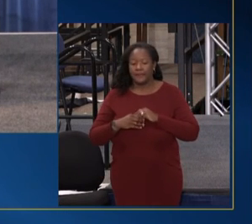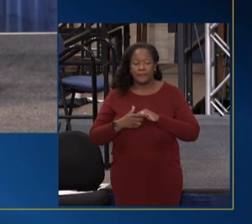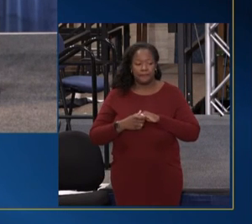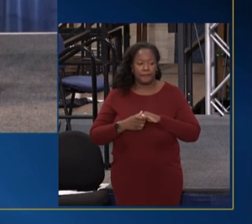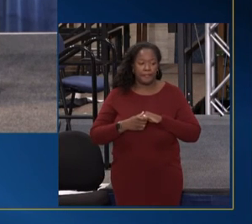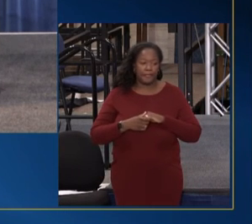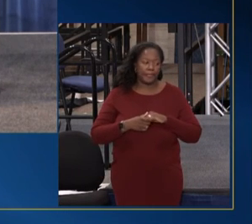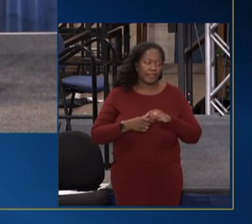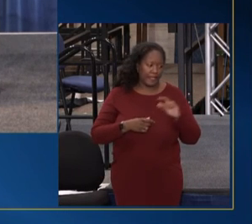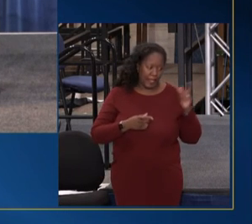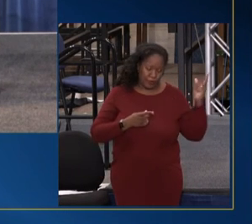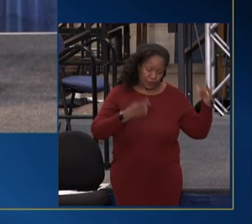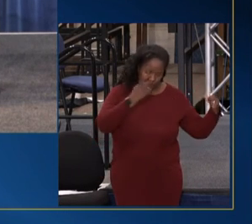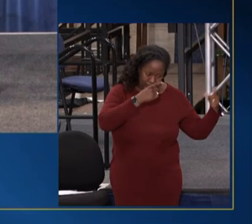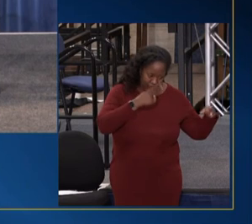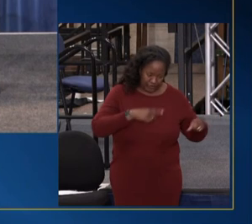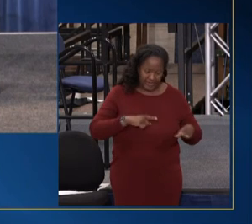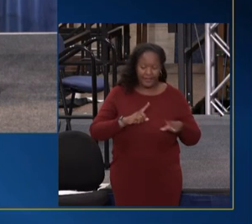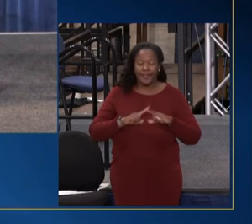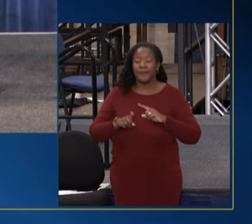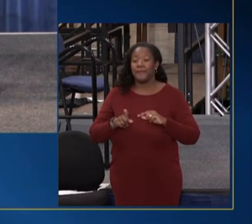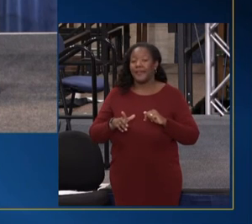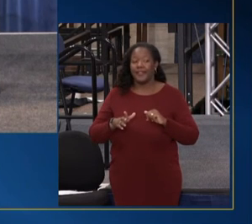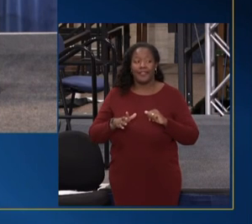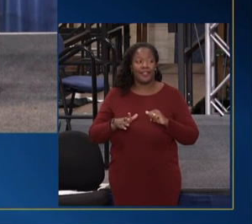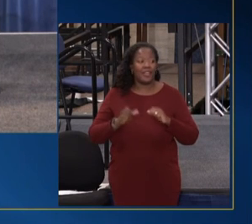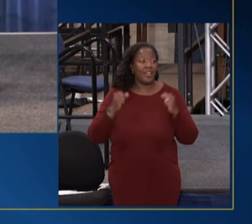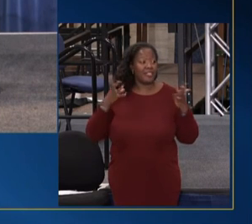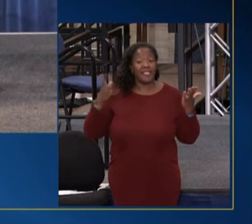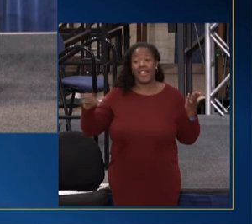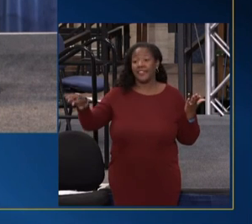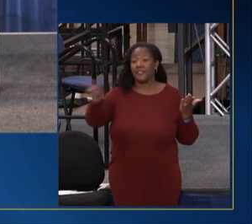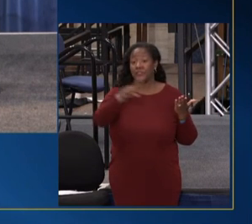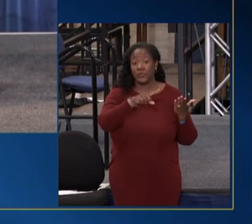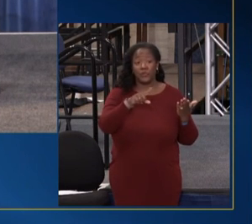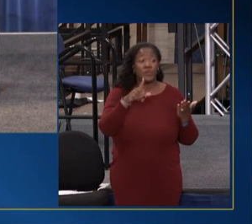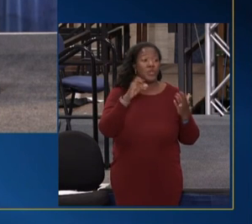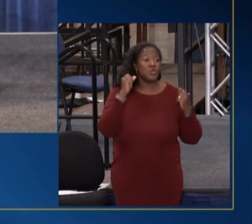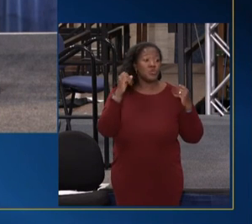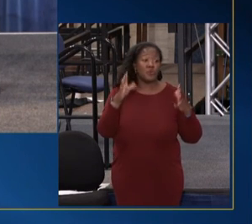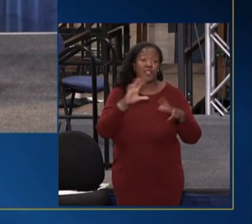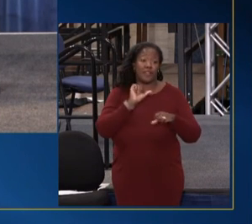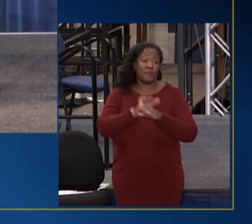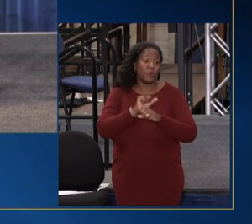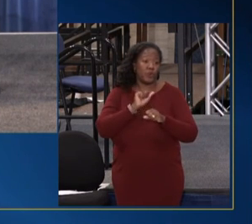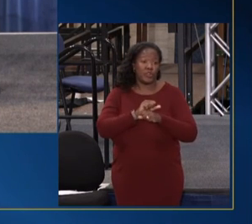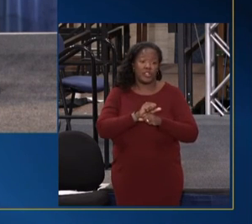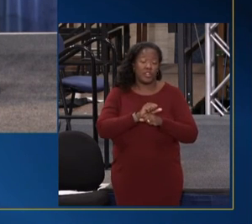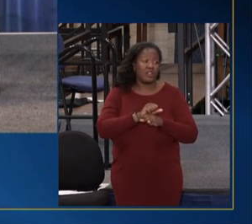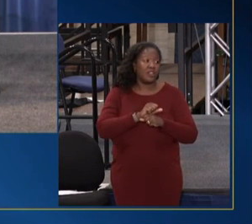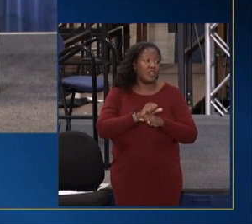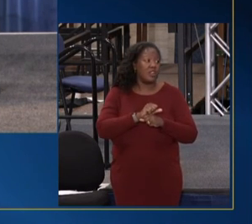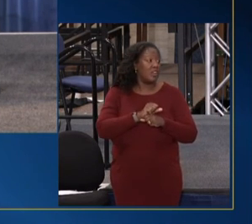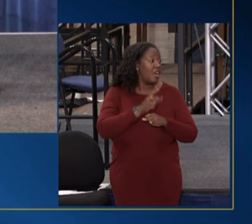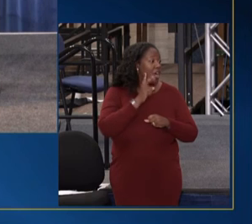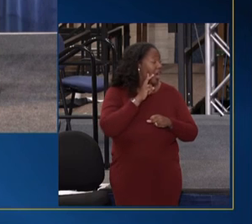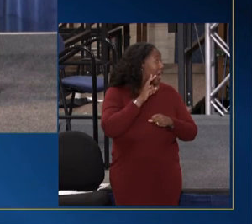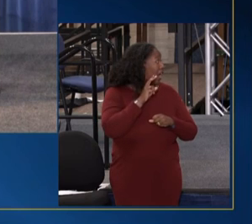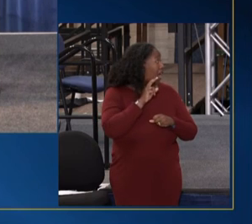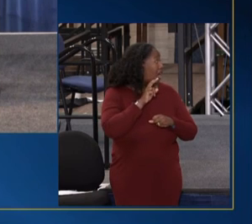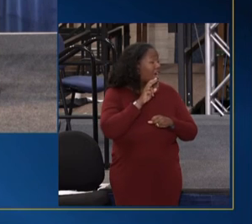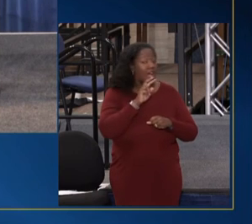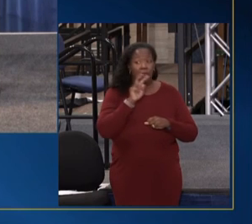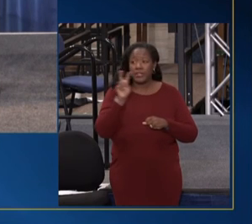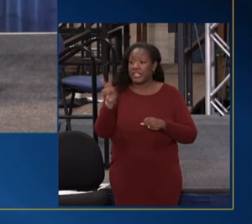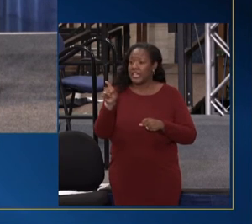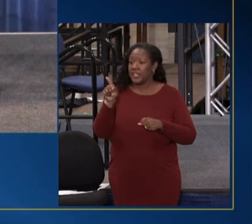those things, but thank you, right? A lot of you in the room do a lot of work, like whether you're, I'm looking at you and you're very